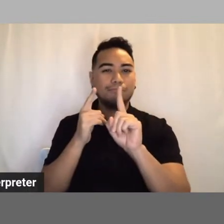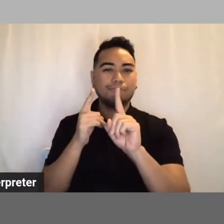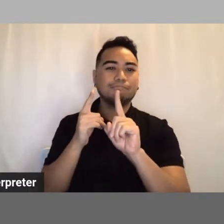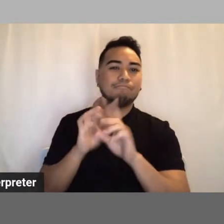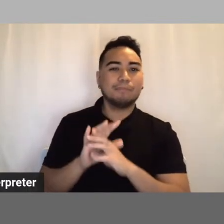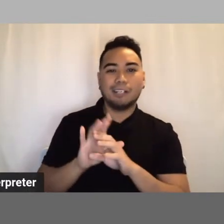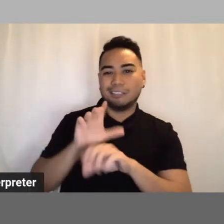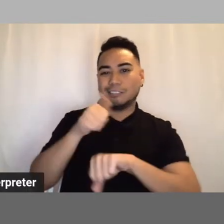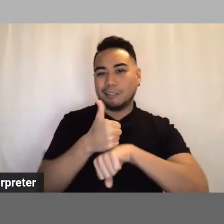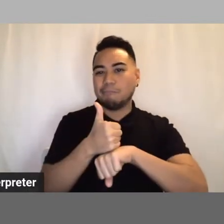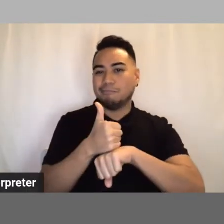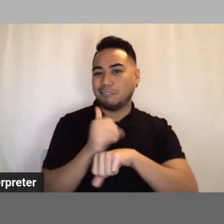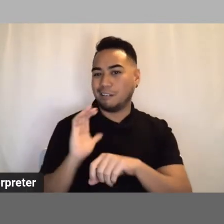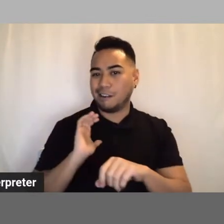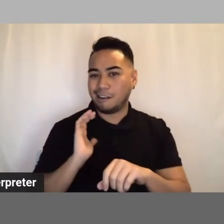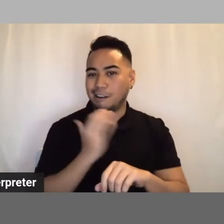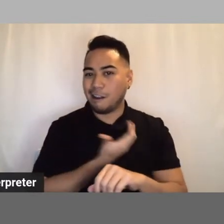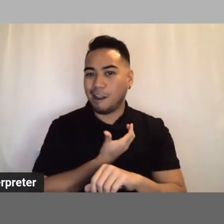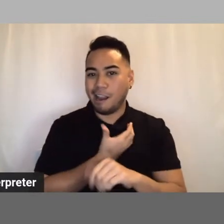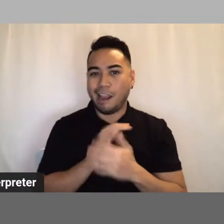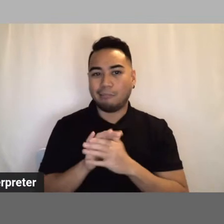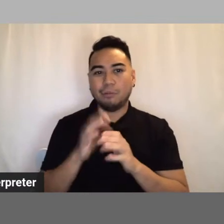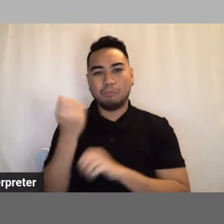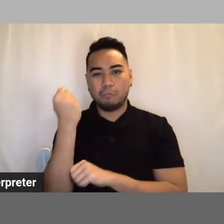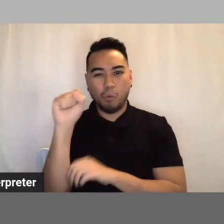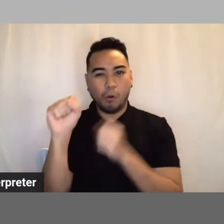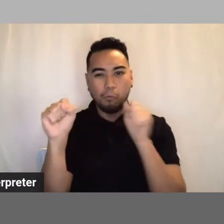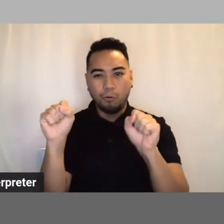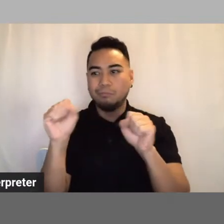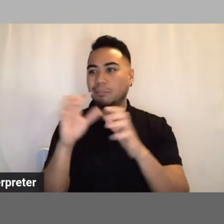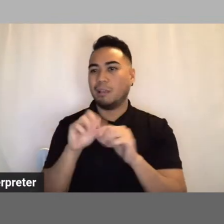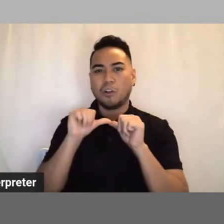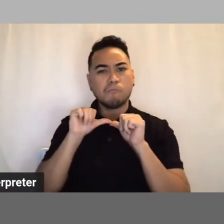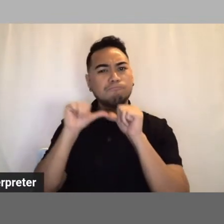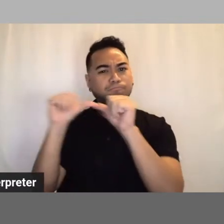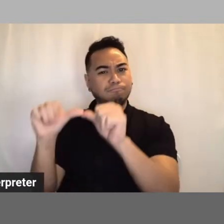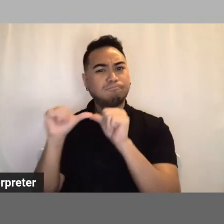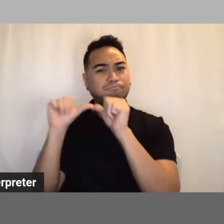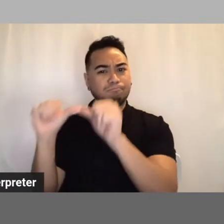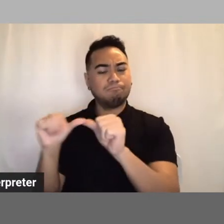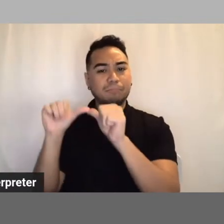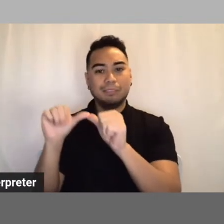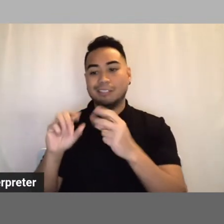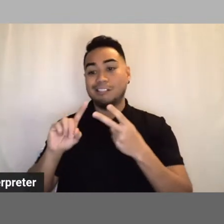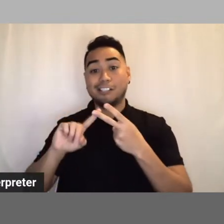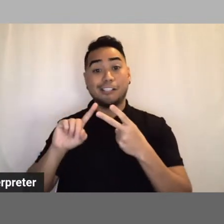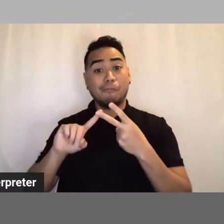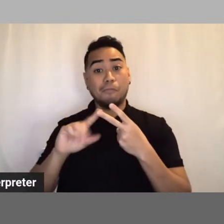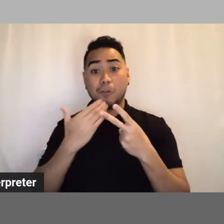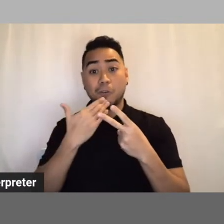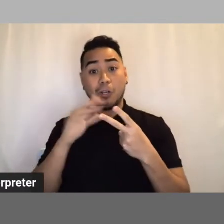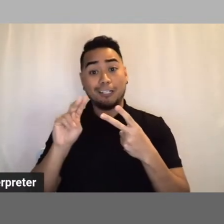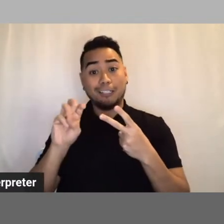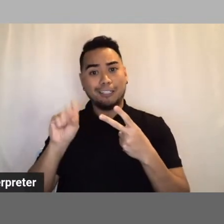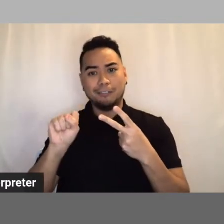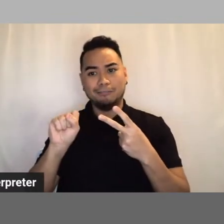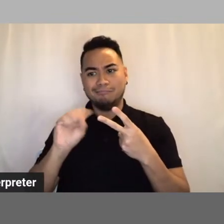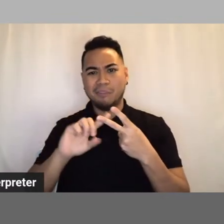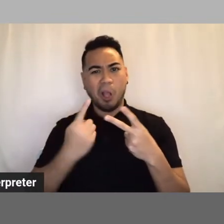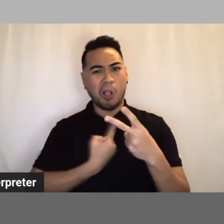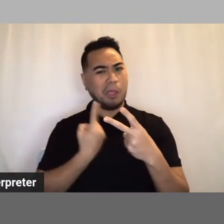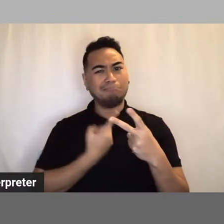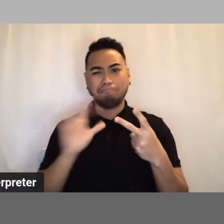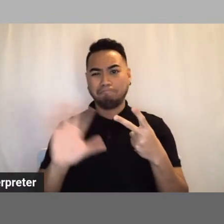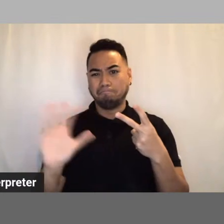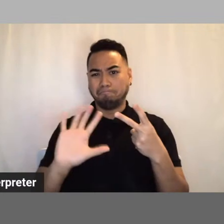the tools that we need to win in the short as well as the long term. The second piece of good news is that we are not alone. It's